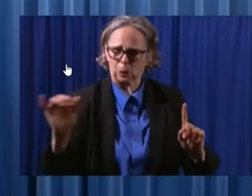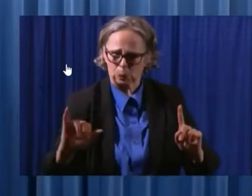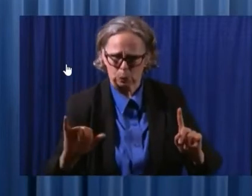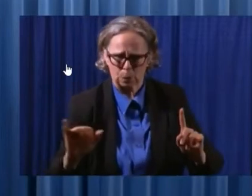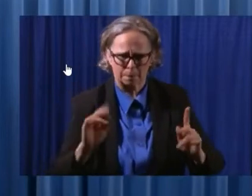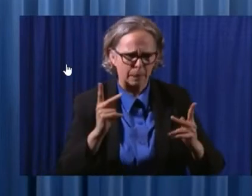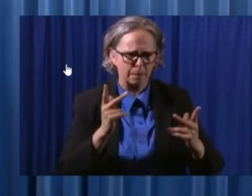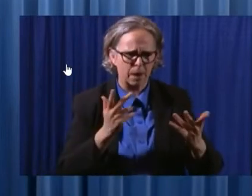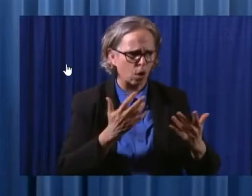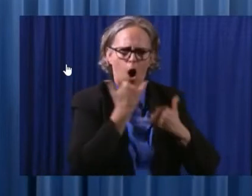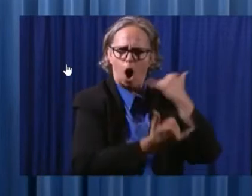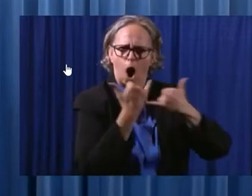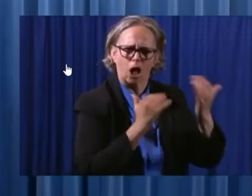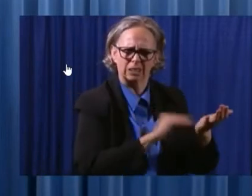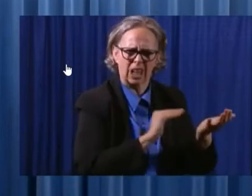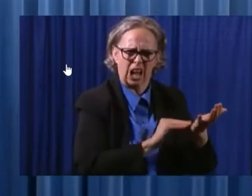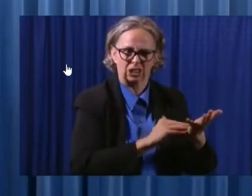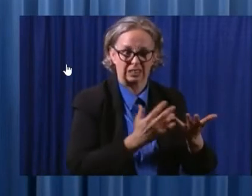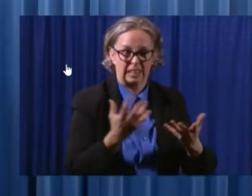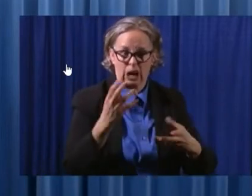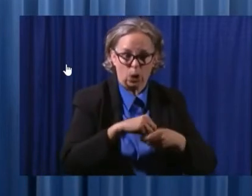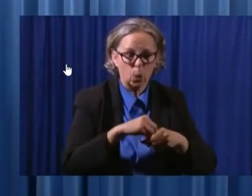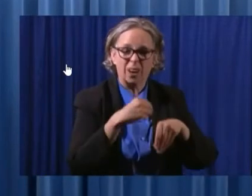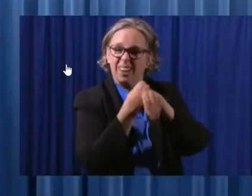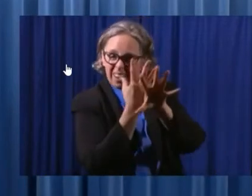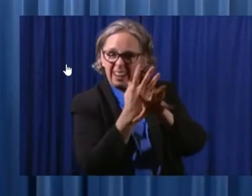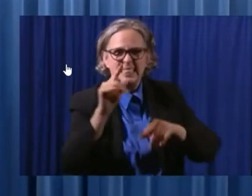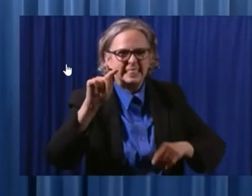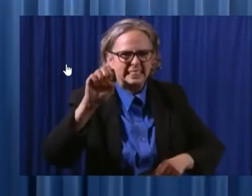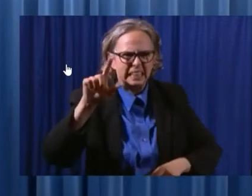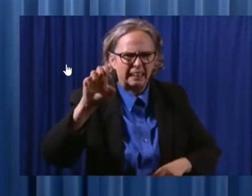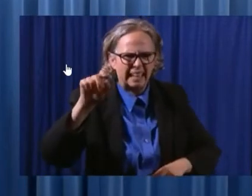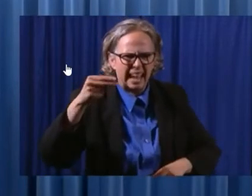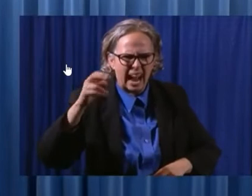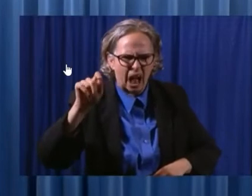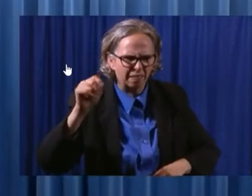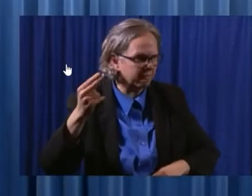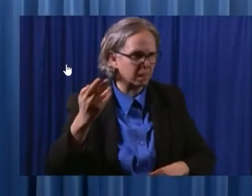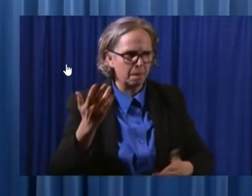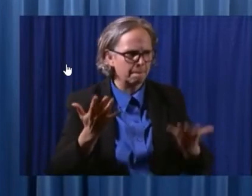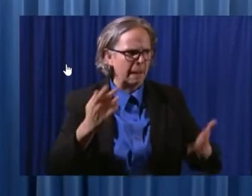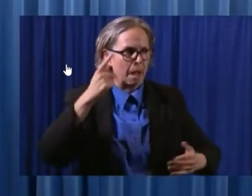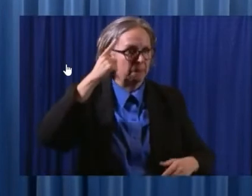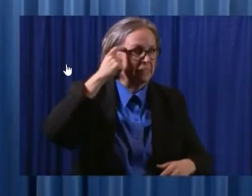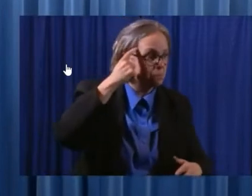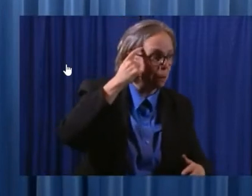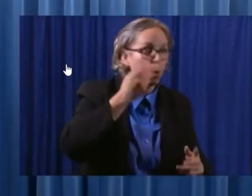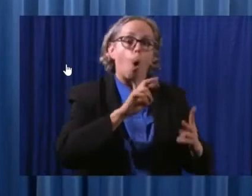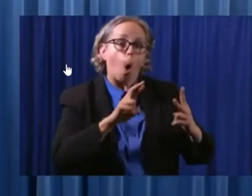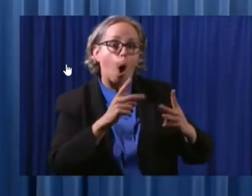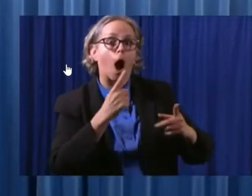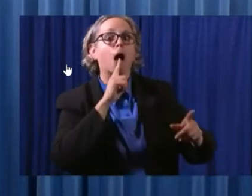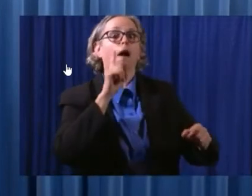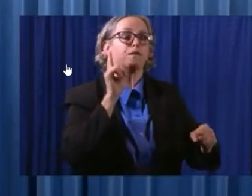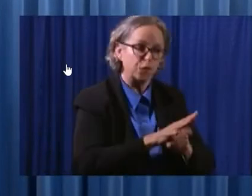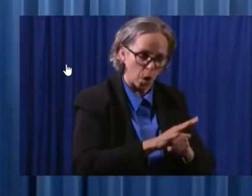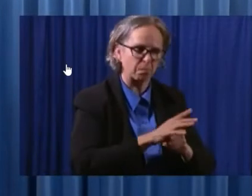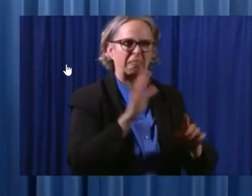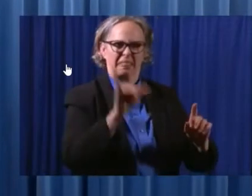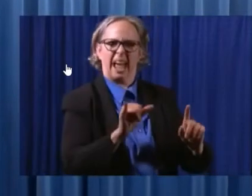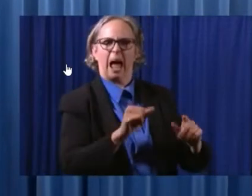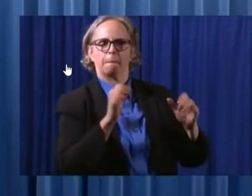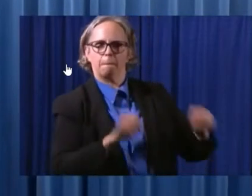including telehealth appointments, with suspected or confirmed COVID-19 symptoms. This data helps us understand how many people are sick enough to go to the